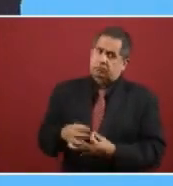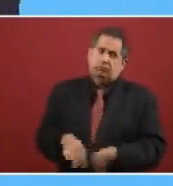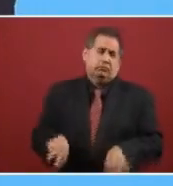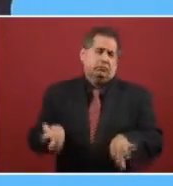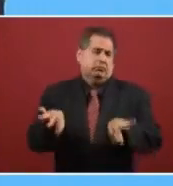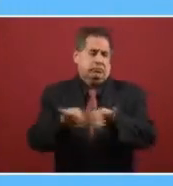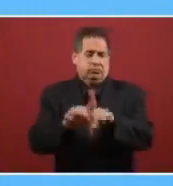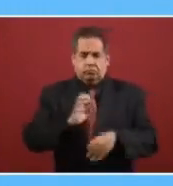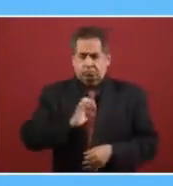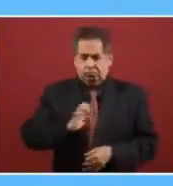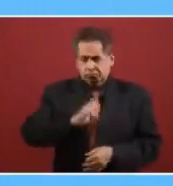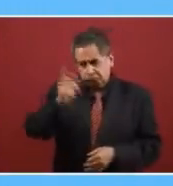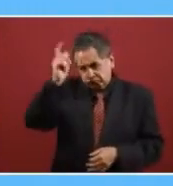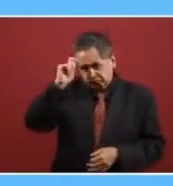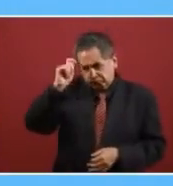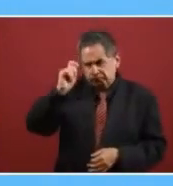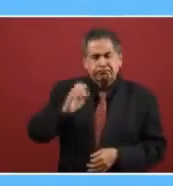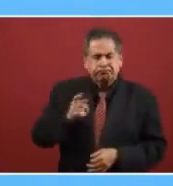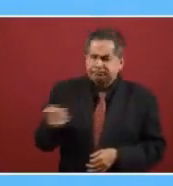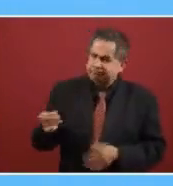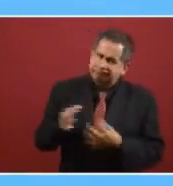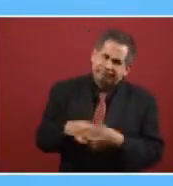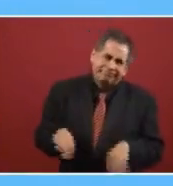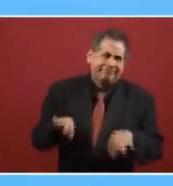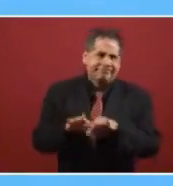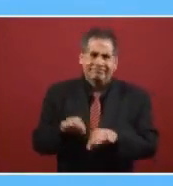because they're very important.